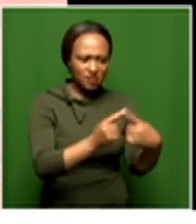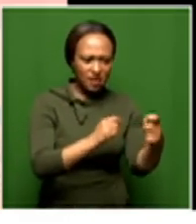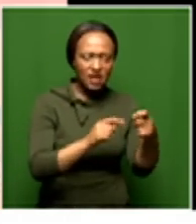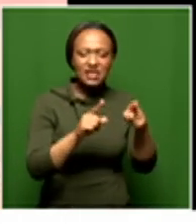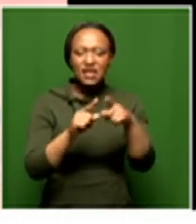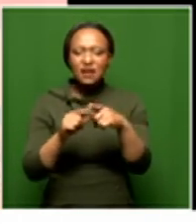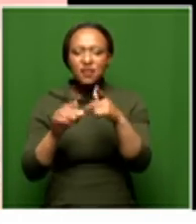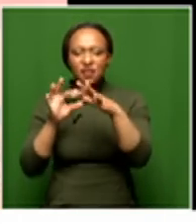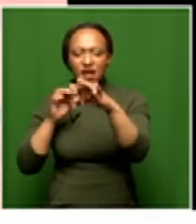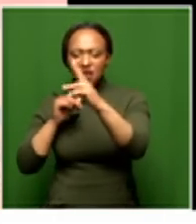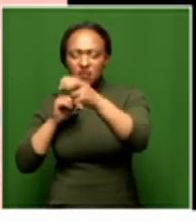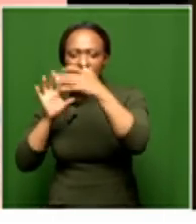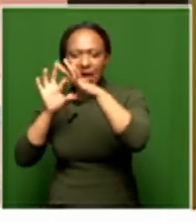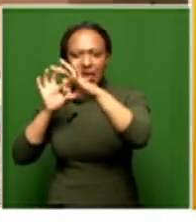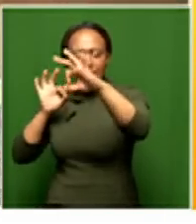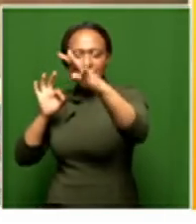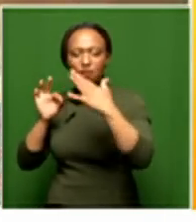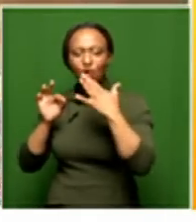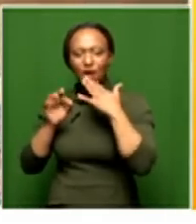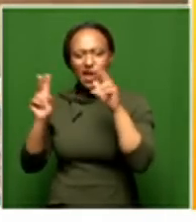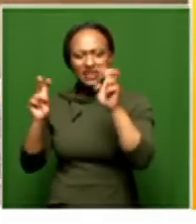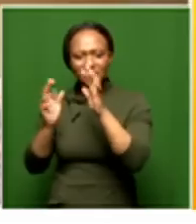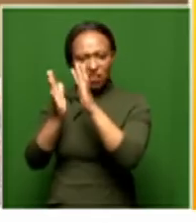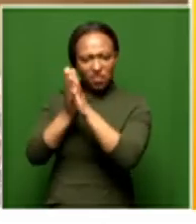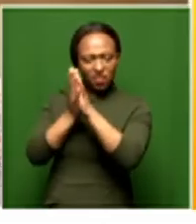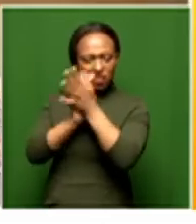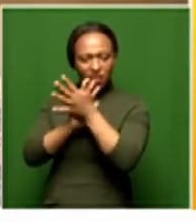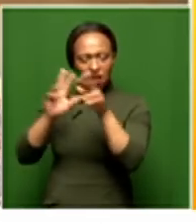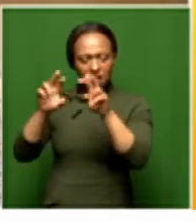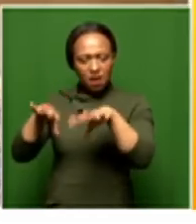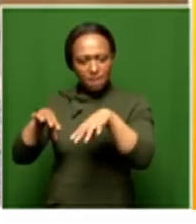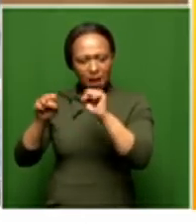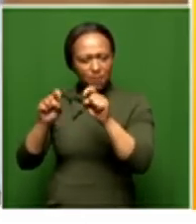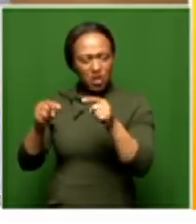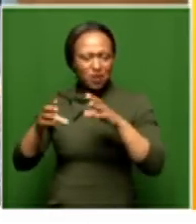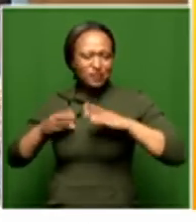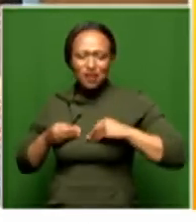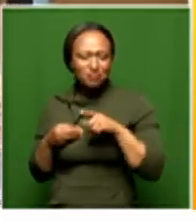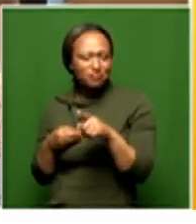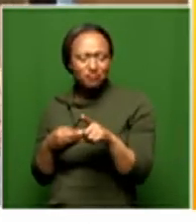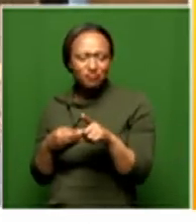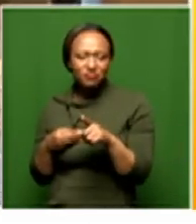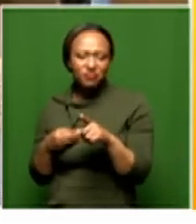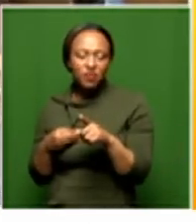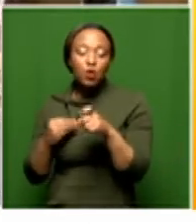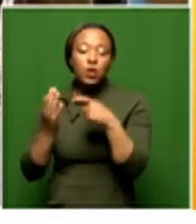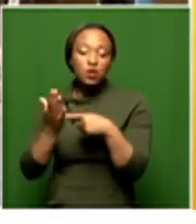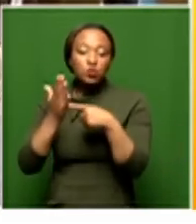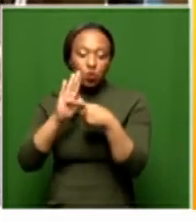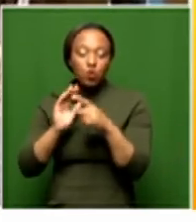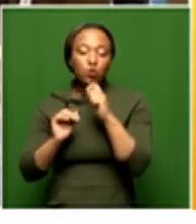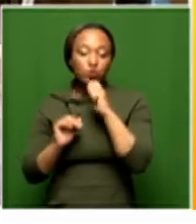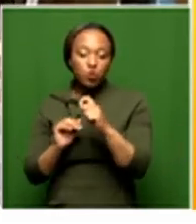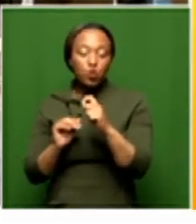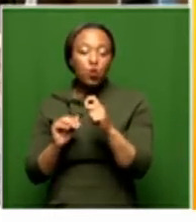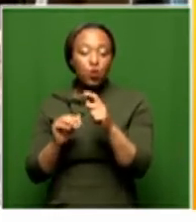that disrupt electricity connection and other things is just unacceptable, and it shows that we're literally drifting